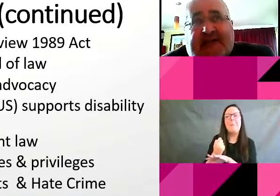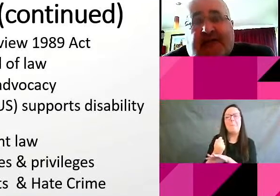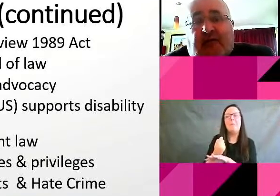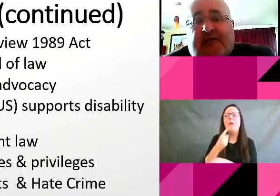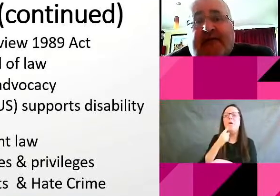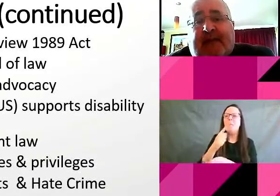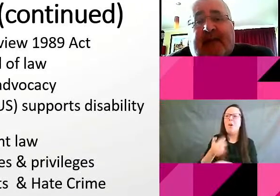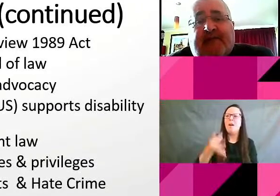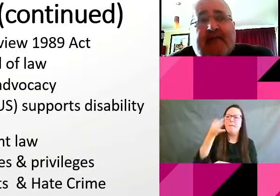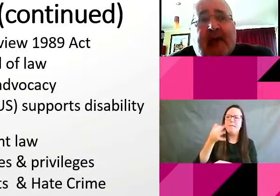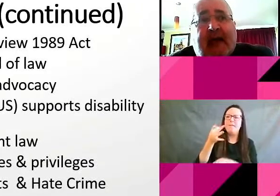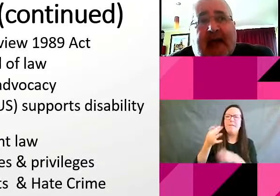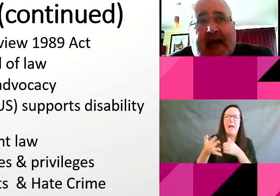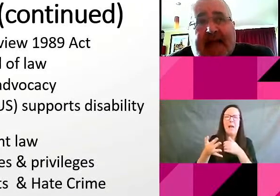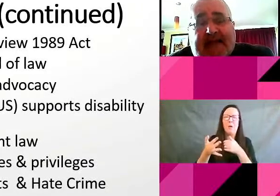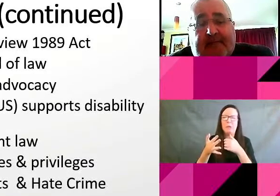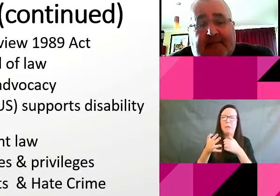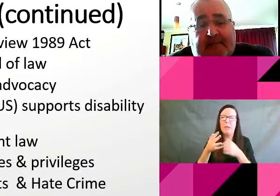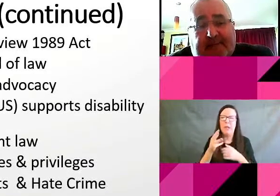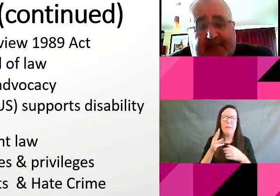predictable discourse about